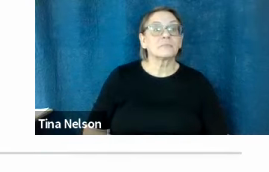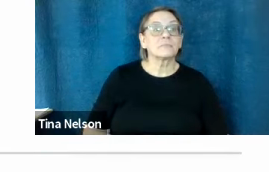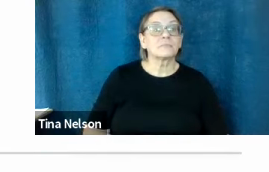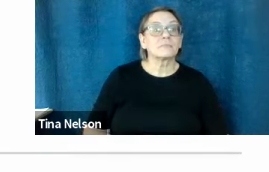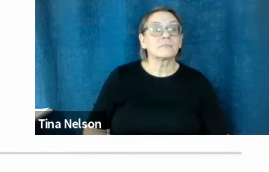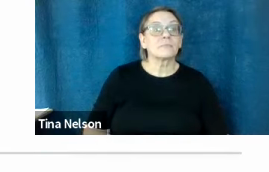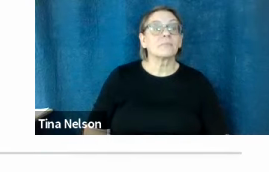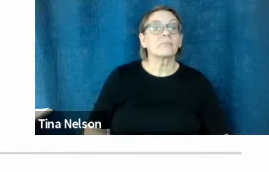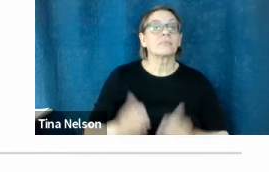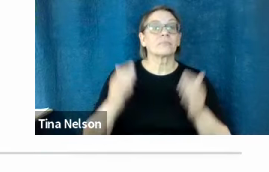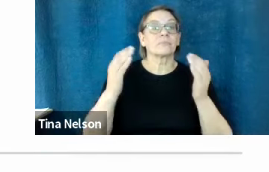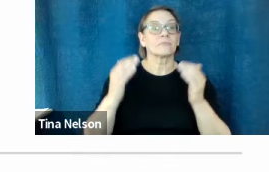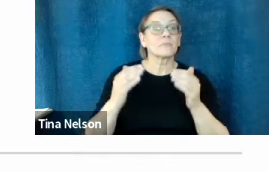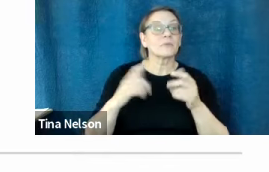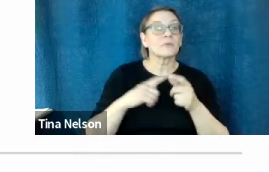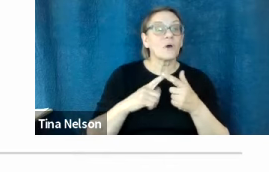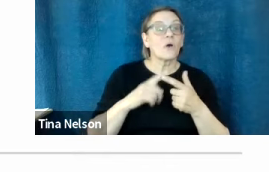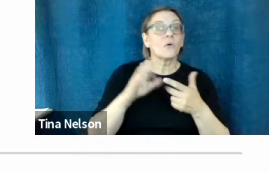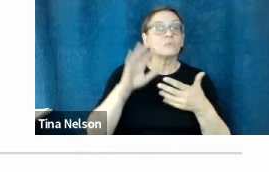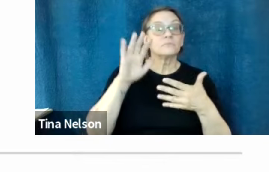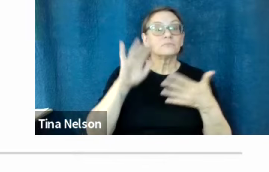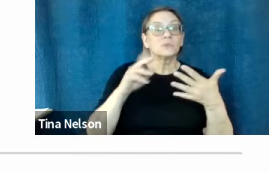Followed by Kent, so on and so forth.